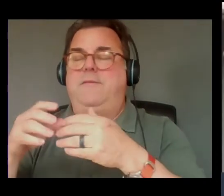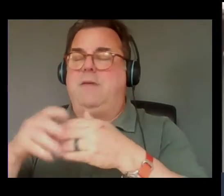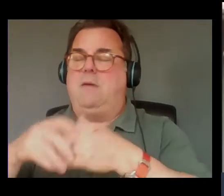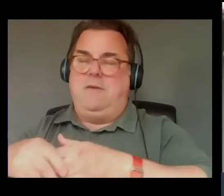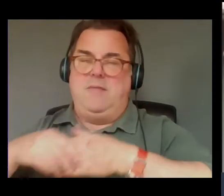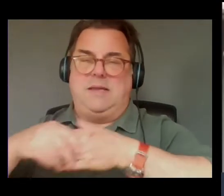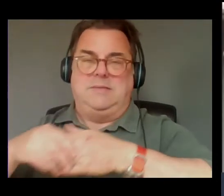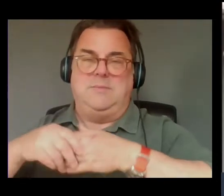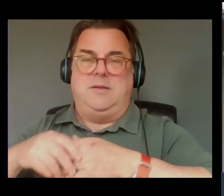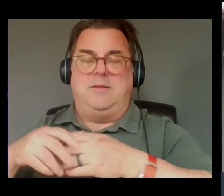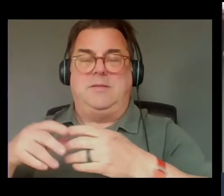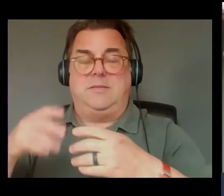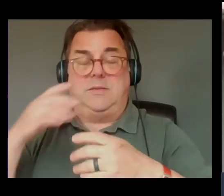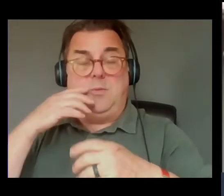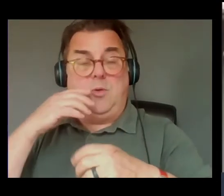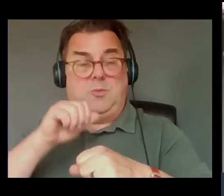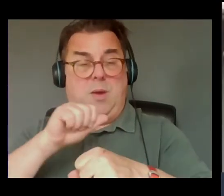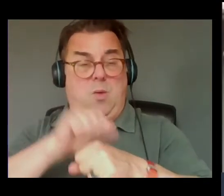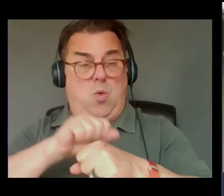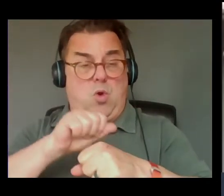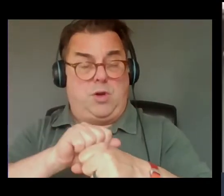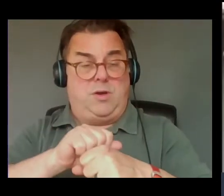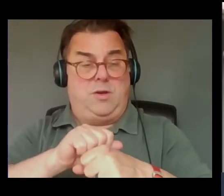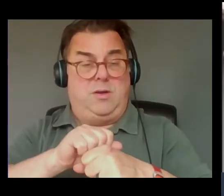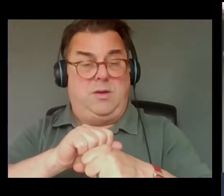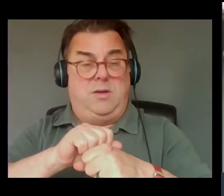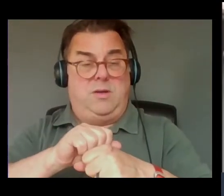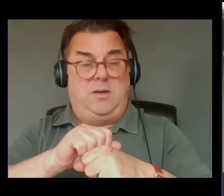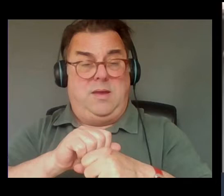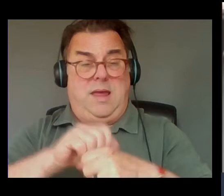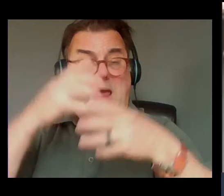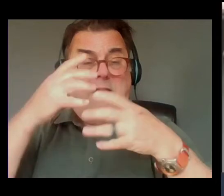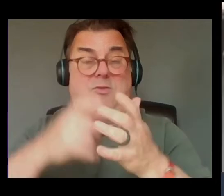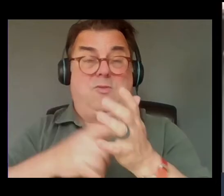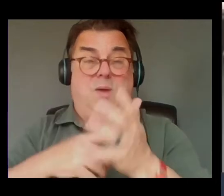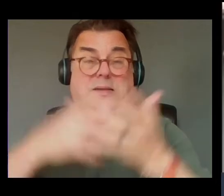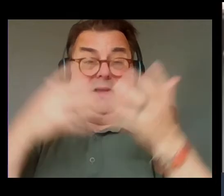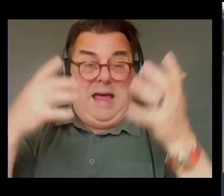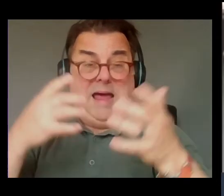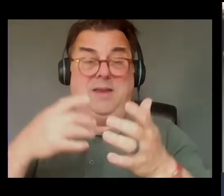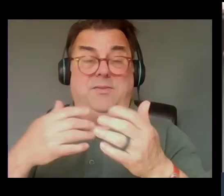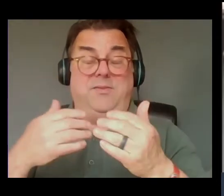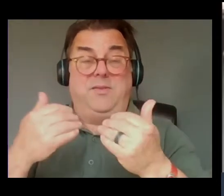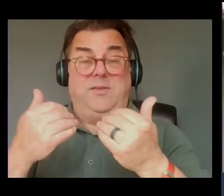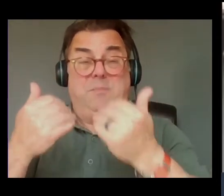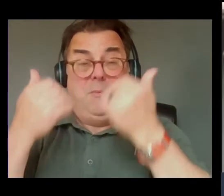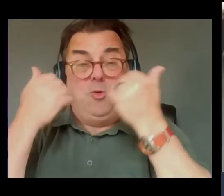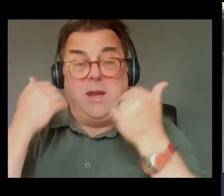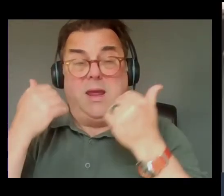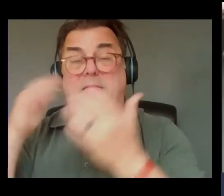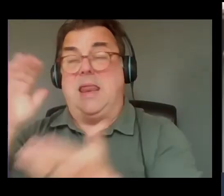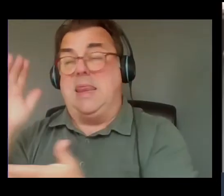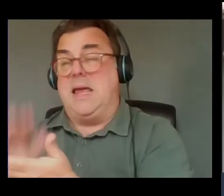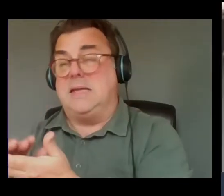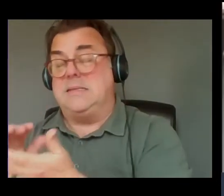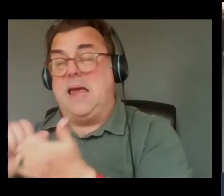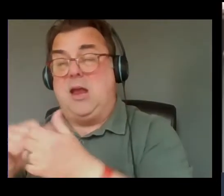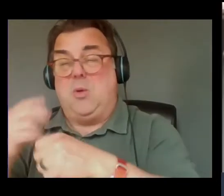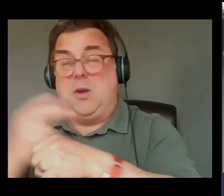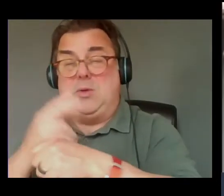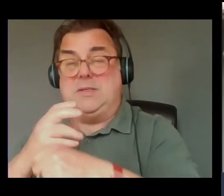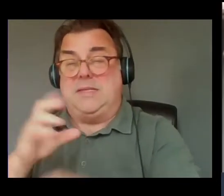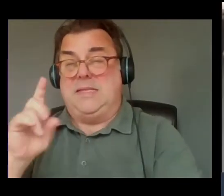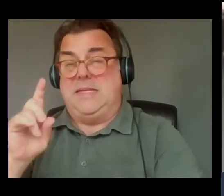workload is bursty, how do I scale up and down? Or if I need many different types of resources, GPUs, CPUs, other specialized